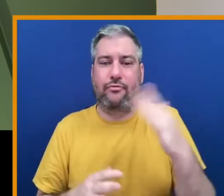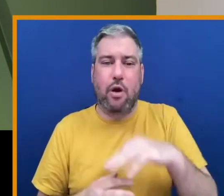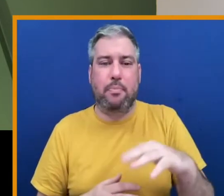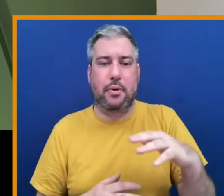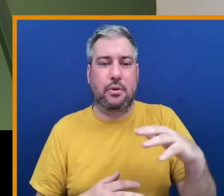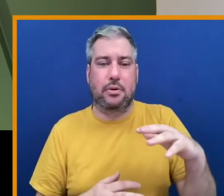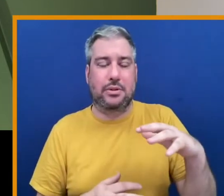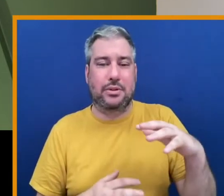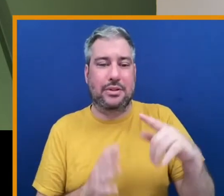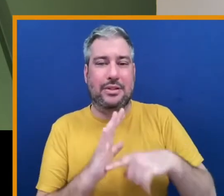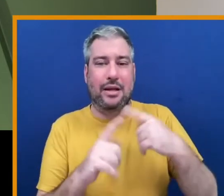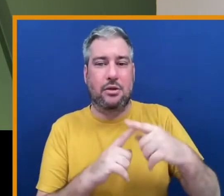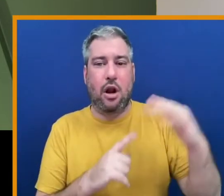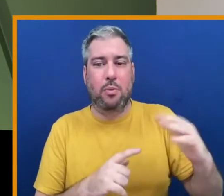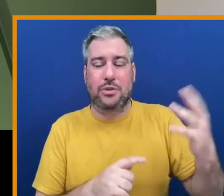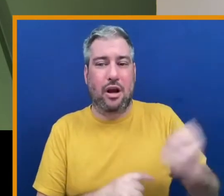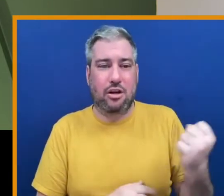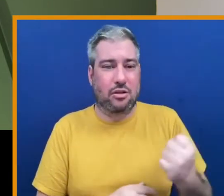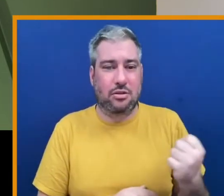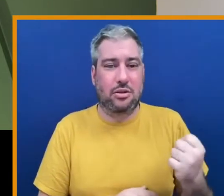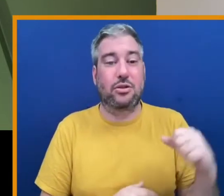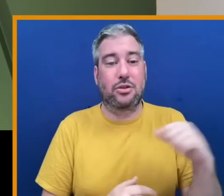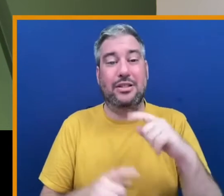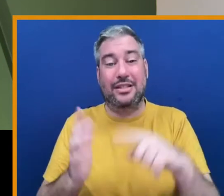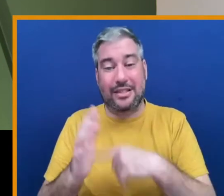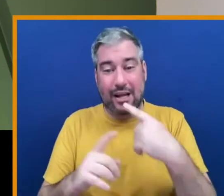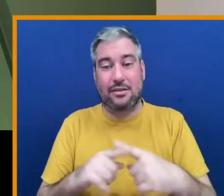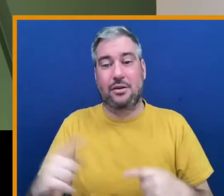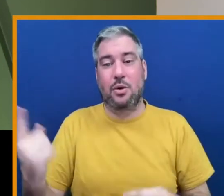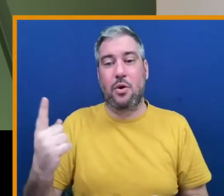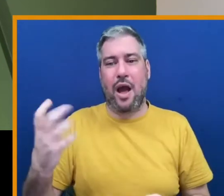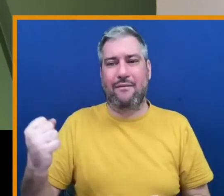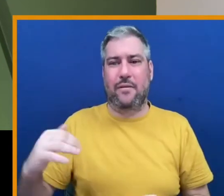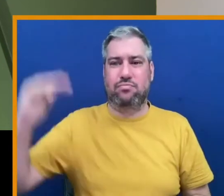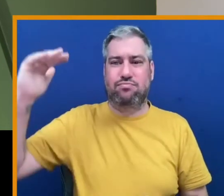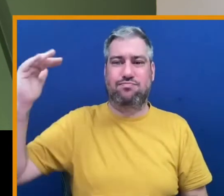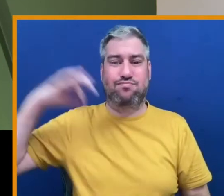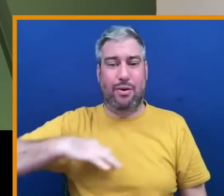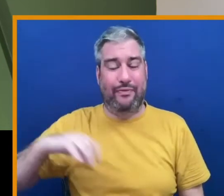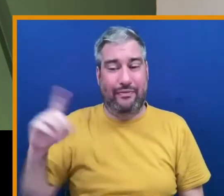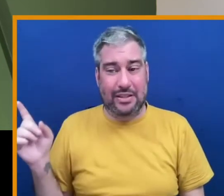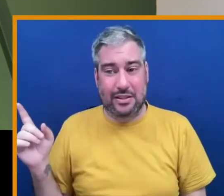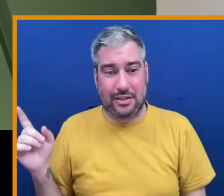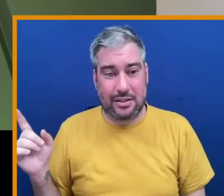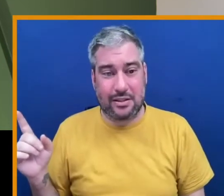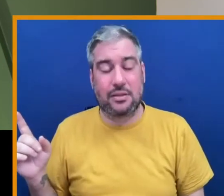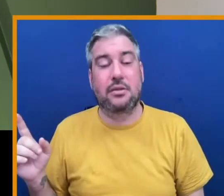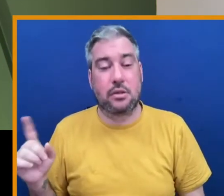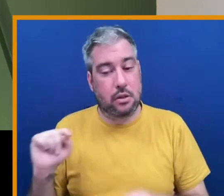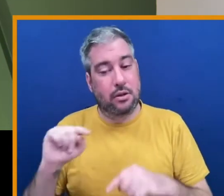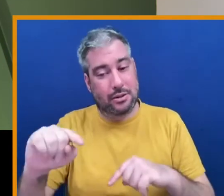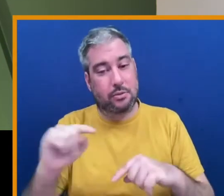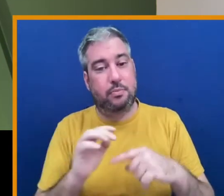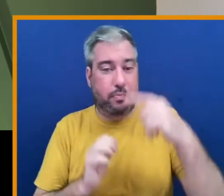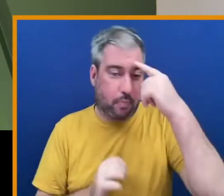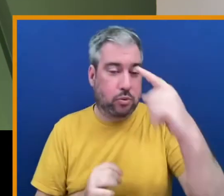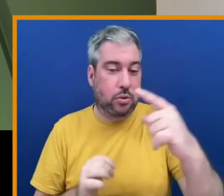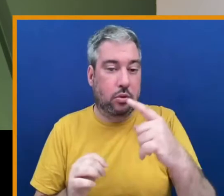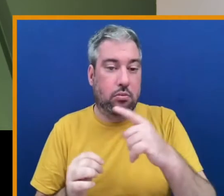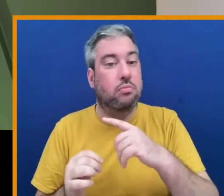glad that the motion addresses that and calls for that as part of the wording. So I would urge you in voting for the motion for Amendment 1 and Amendment